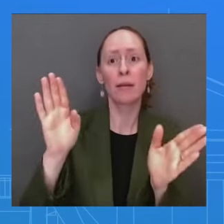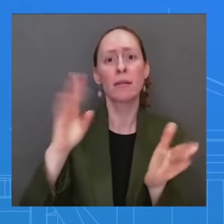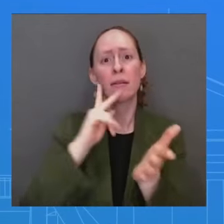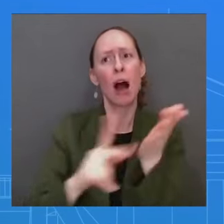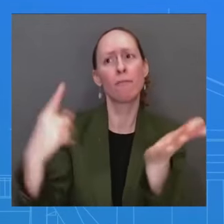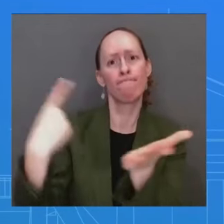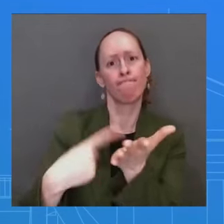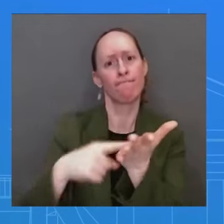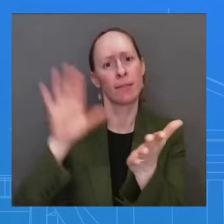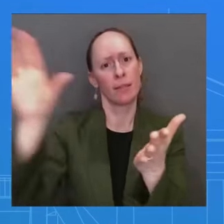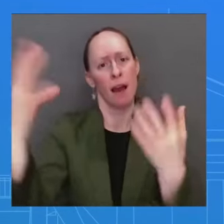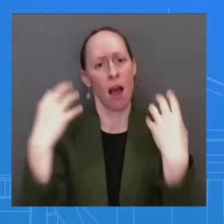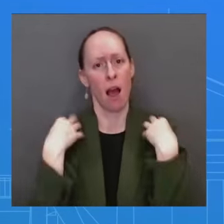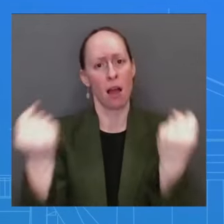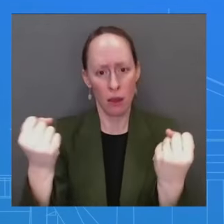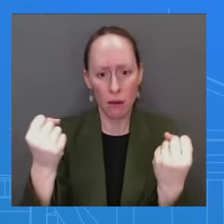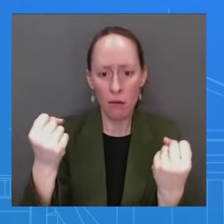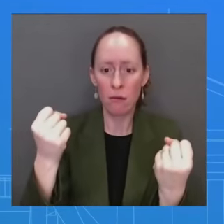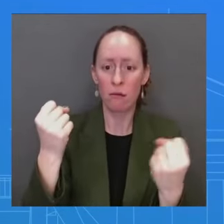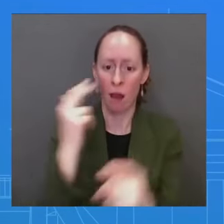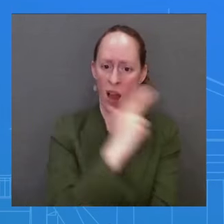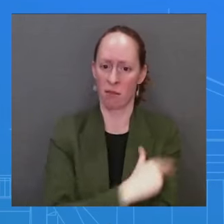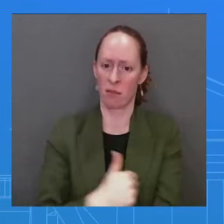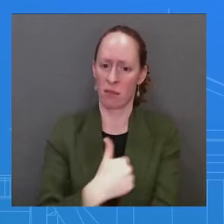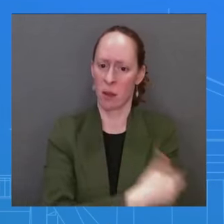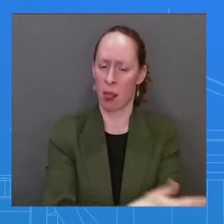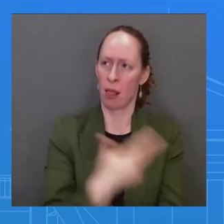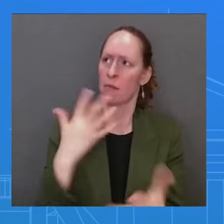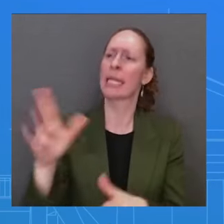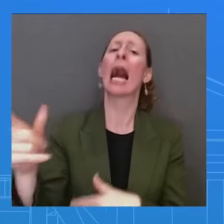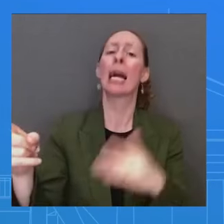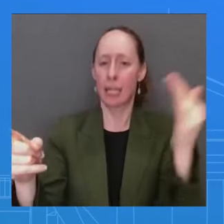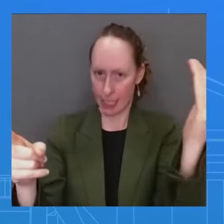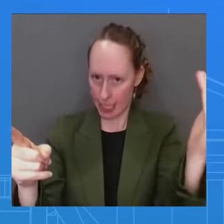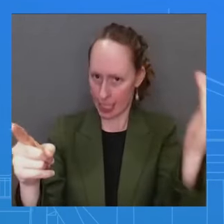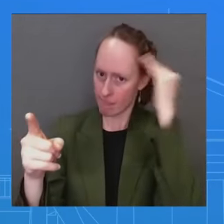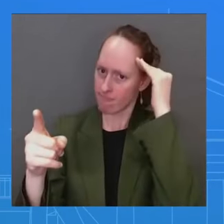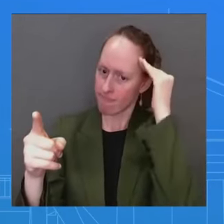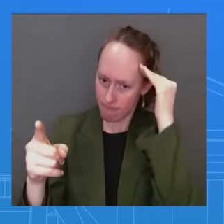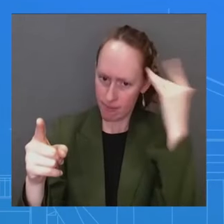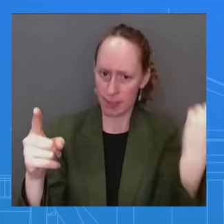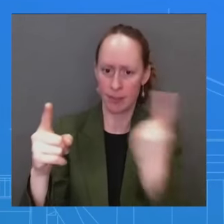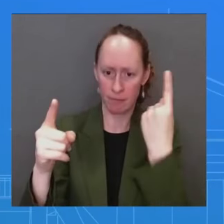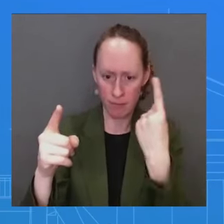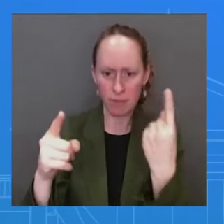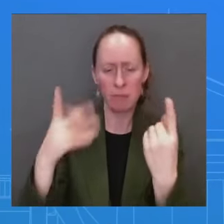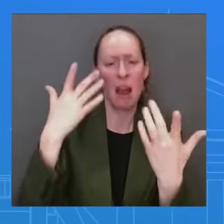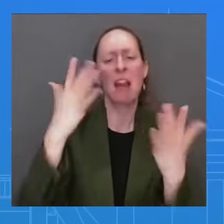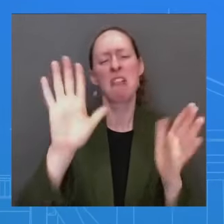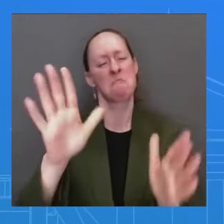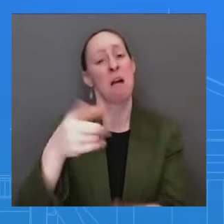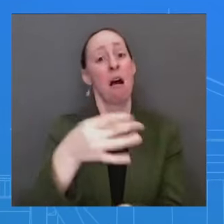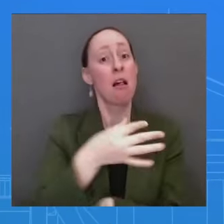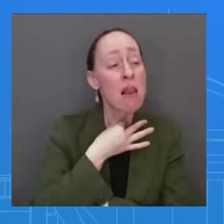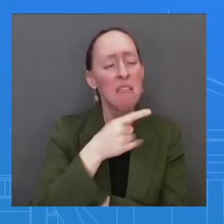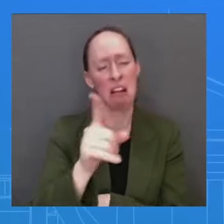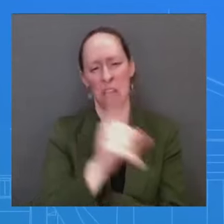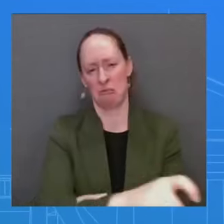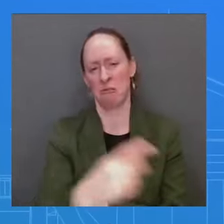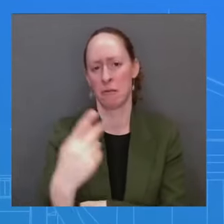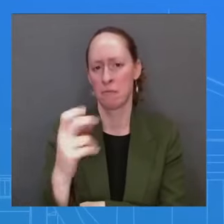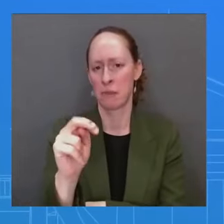eminent sense, and I'll let the Pentagon speak to their process when it came to doing that. On the security situation in Latin America,